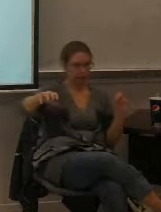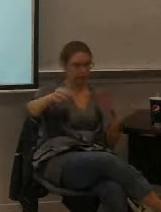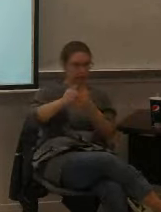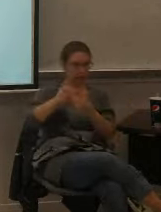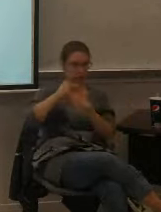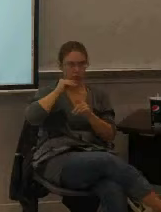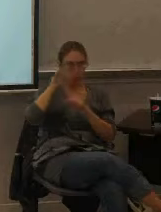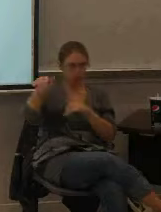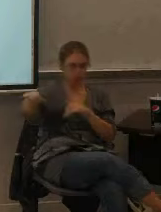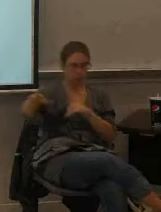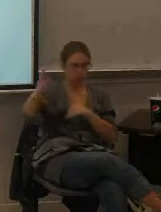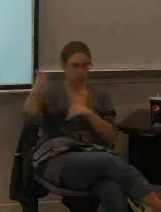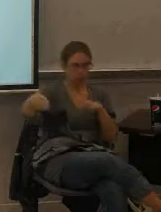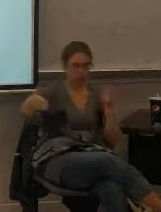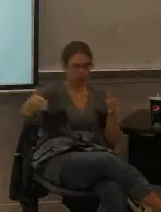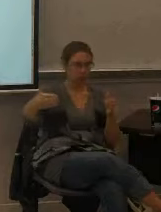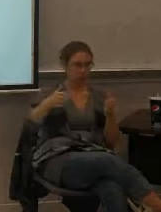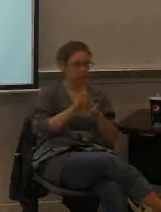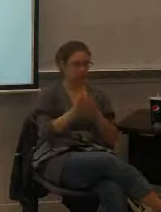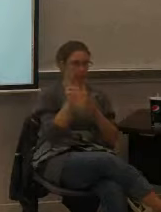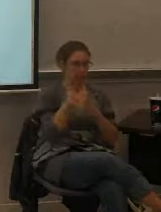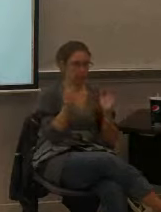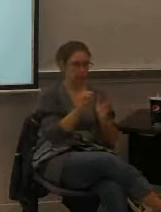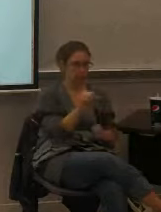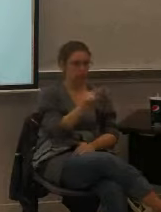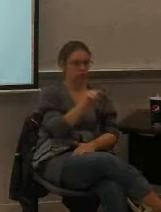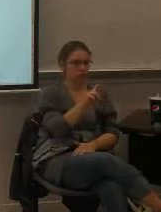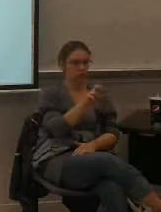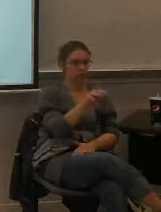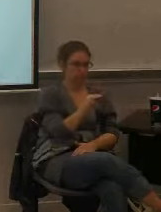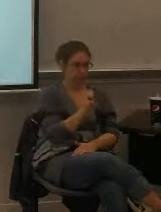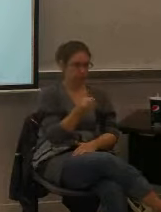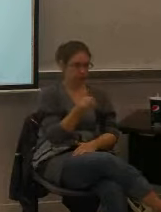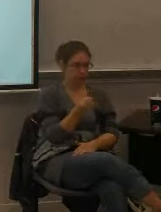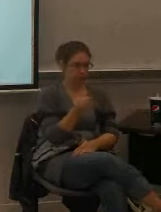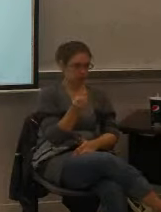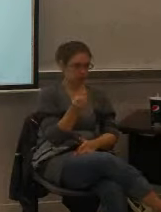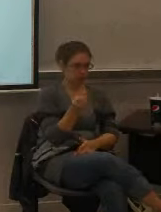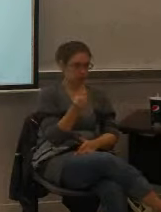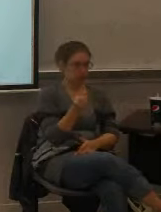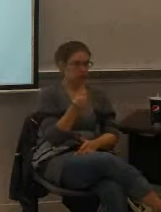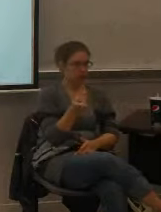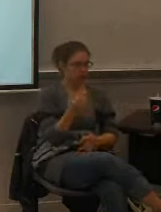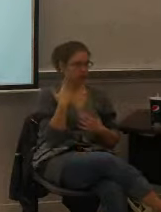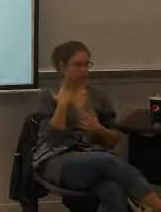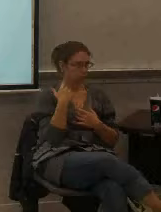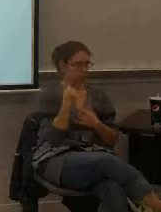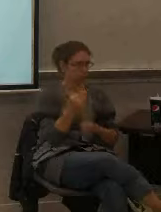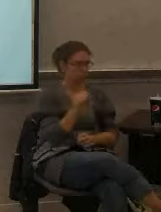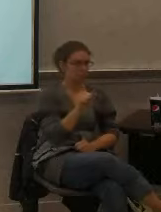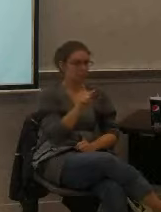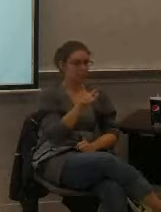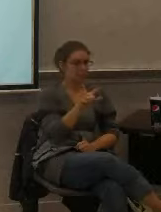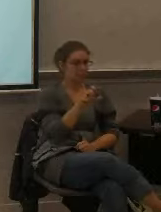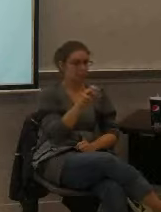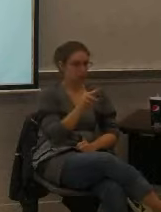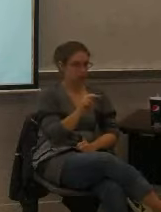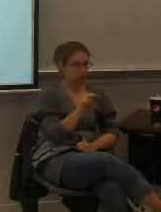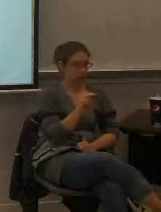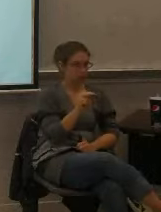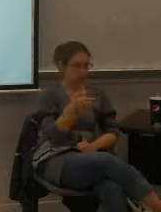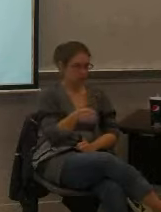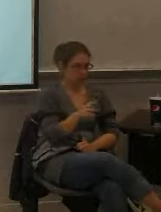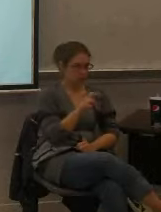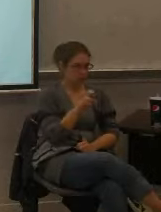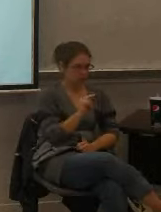small streams coming into this and restoring them coming into the lake. They've actually restored salmon runs, and they now